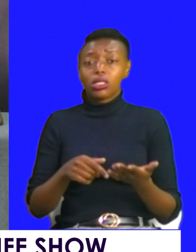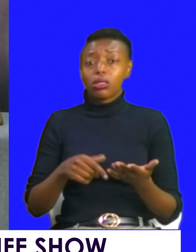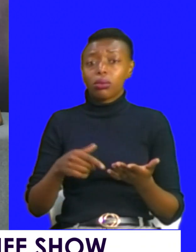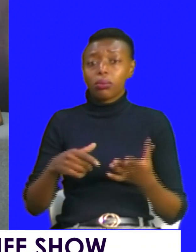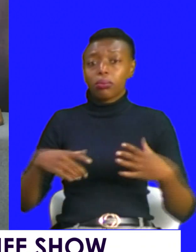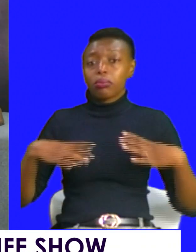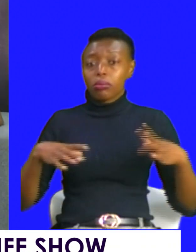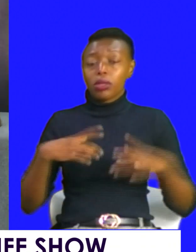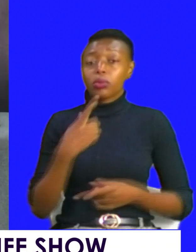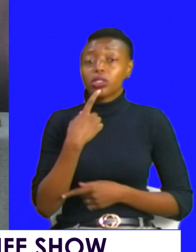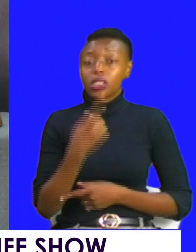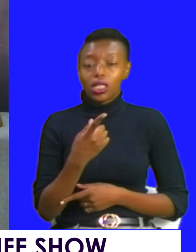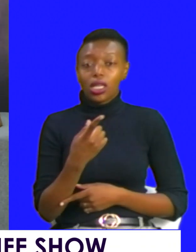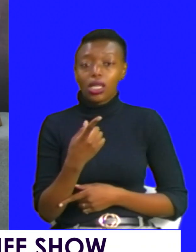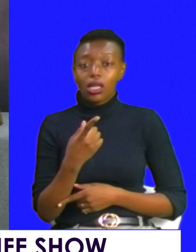call it that.